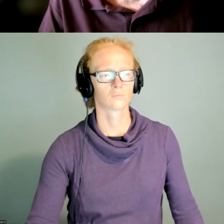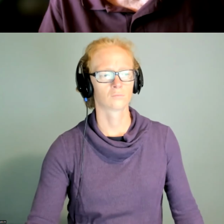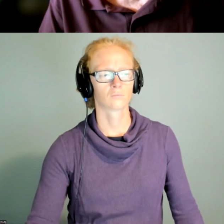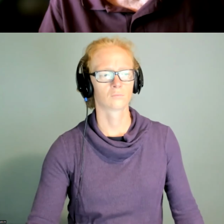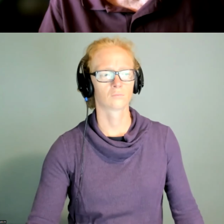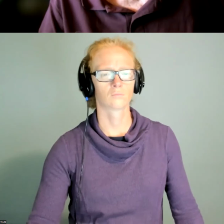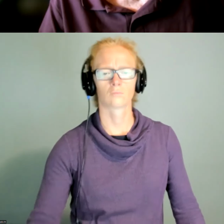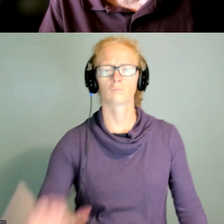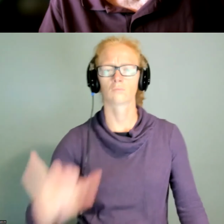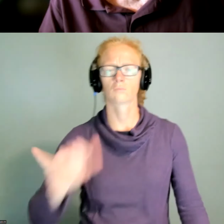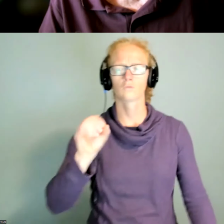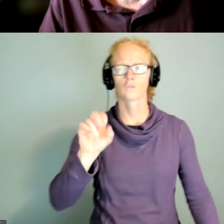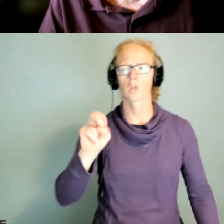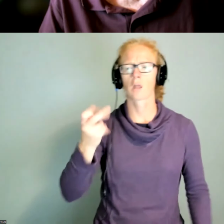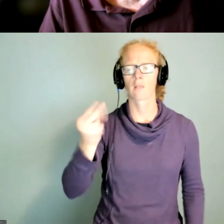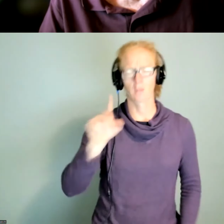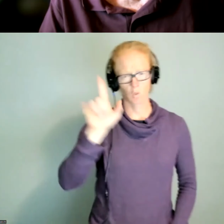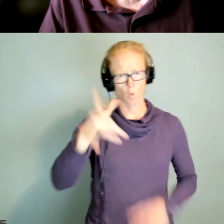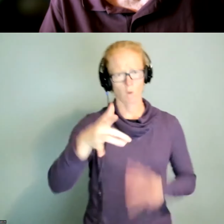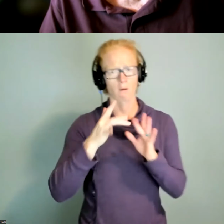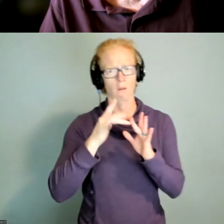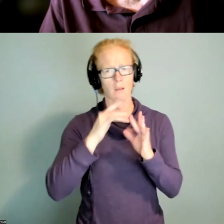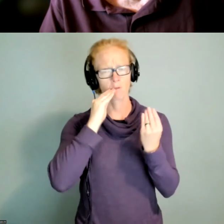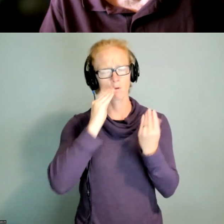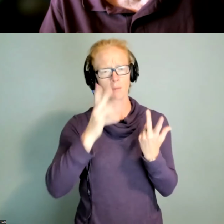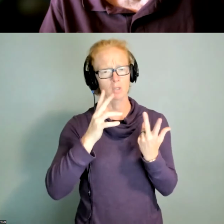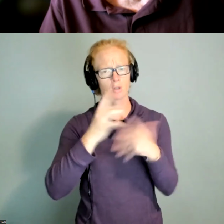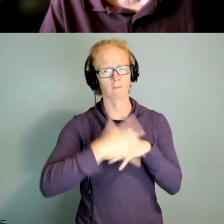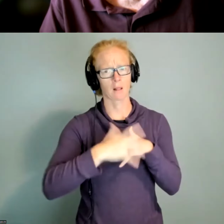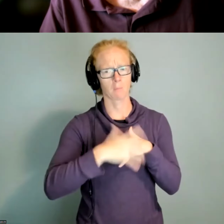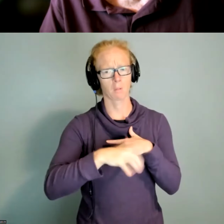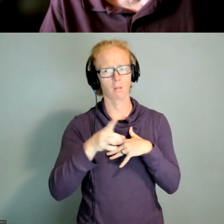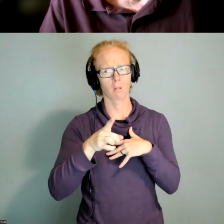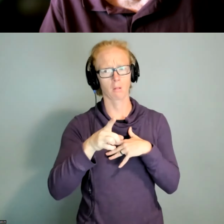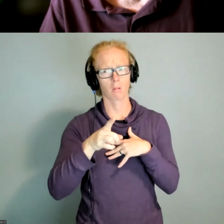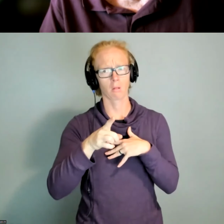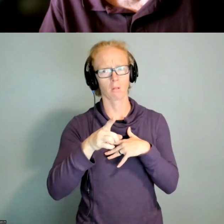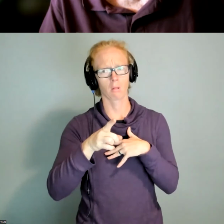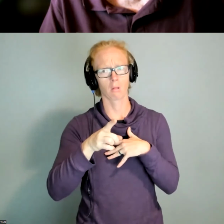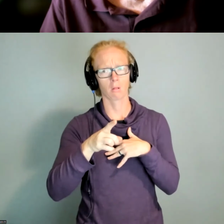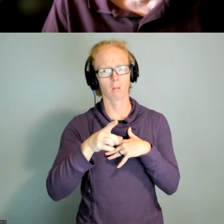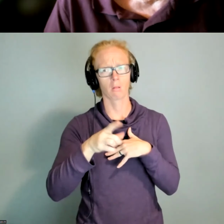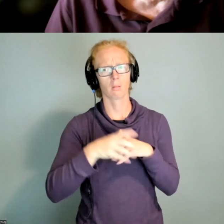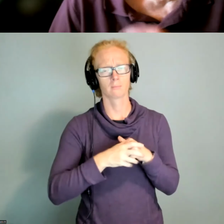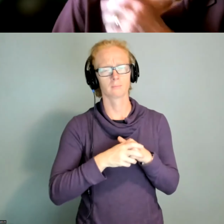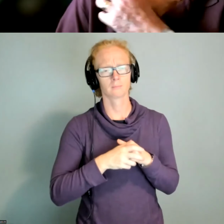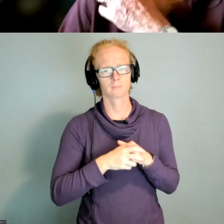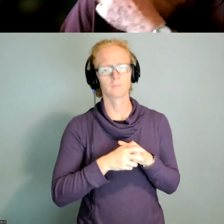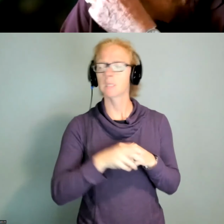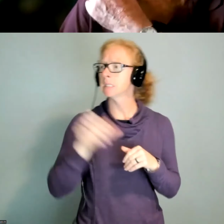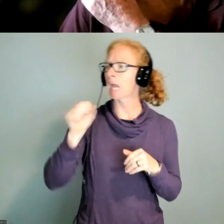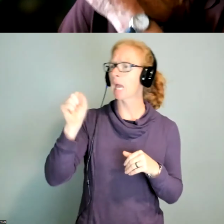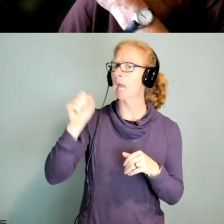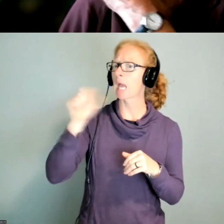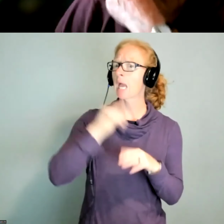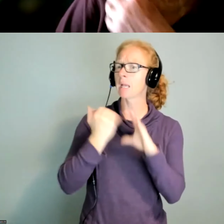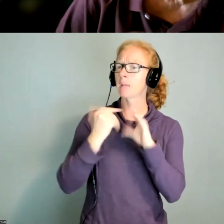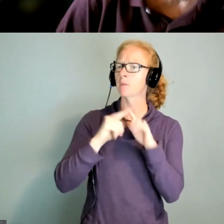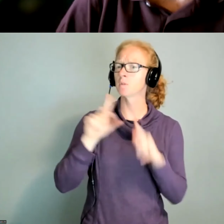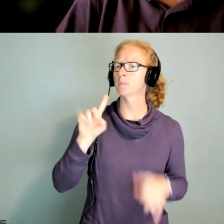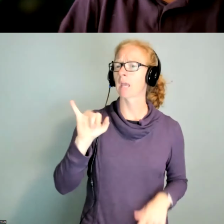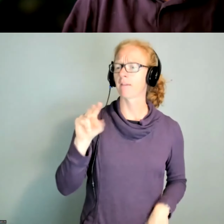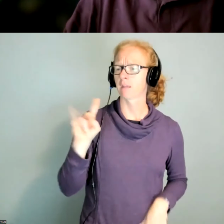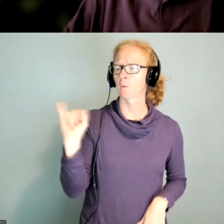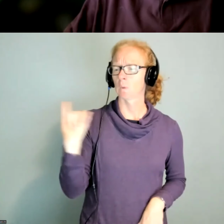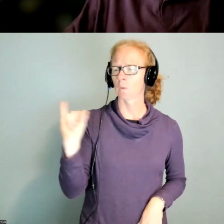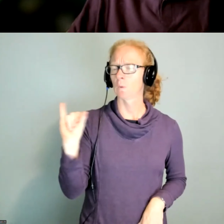Jonathan, is your contact information available in case anyone wants to reach out for? Yeah, I also sent it to David. So if we do